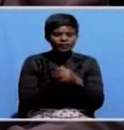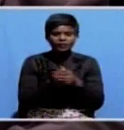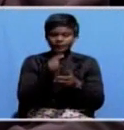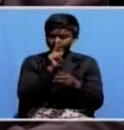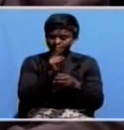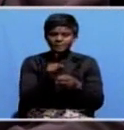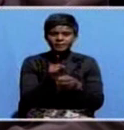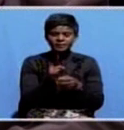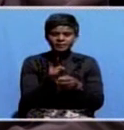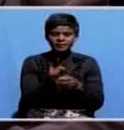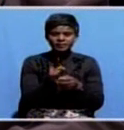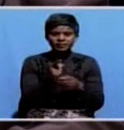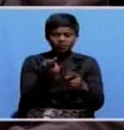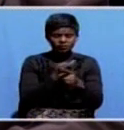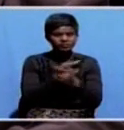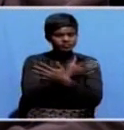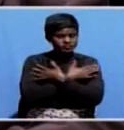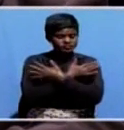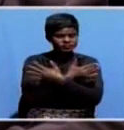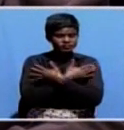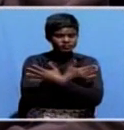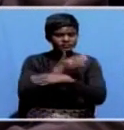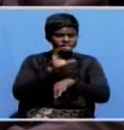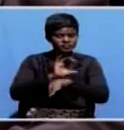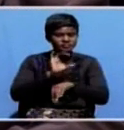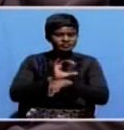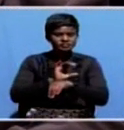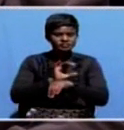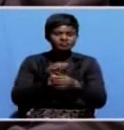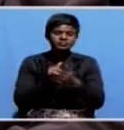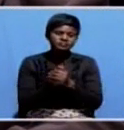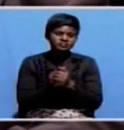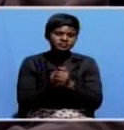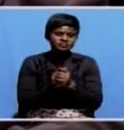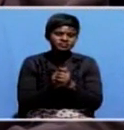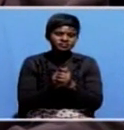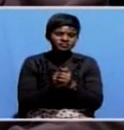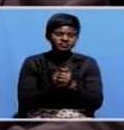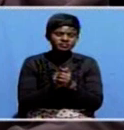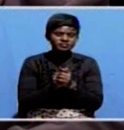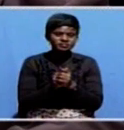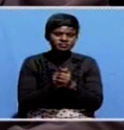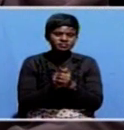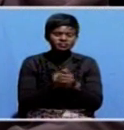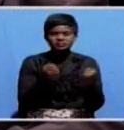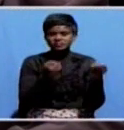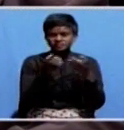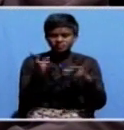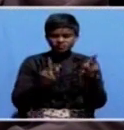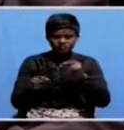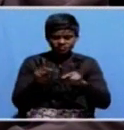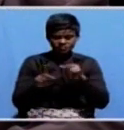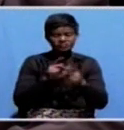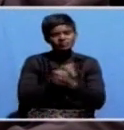children from Sunday schools loved him because he was a loving man. He would touch them,